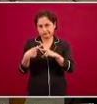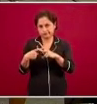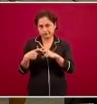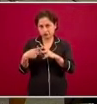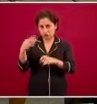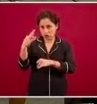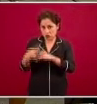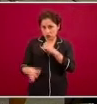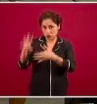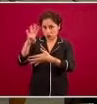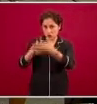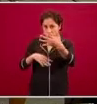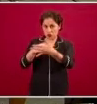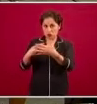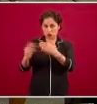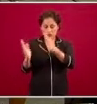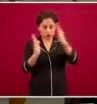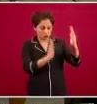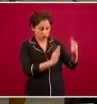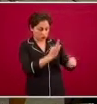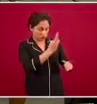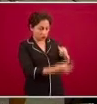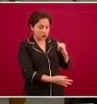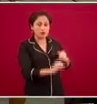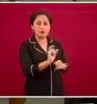this final number,